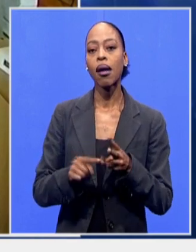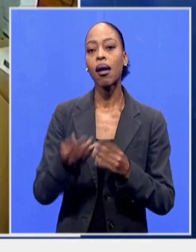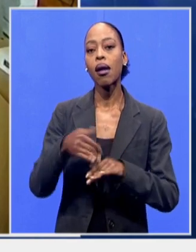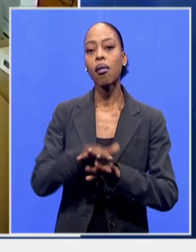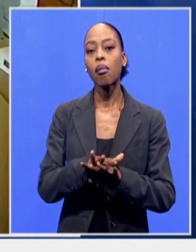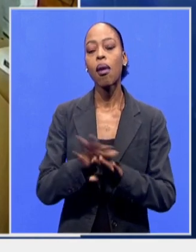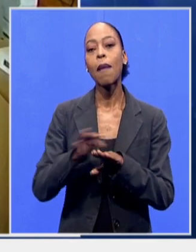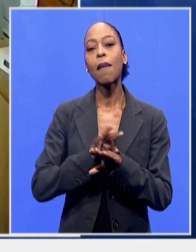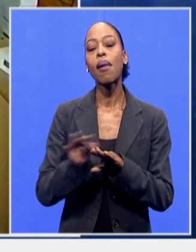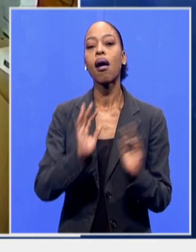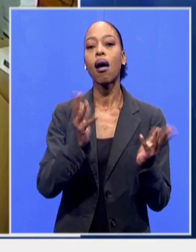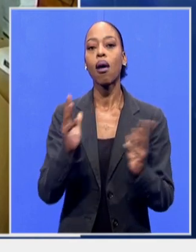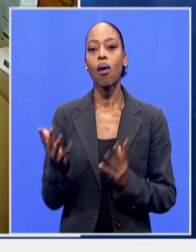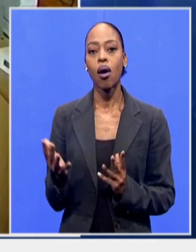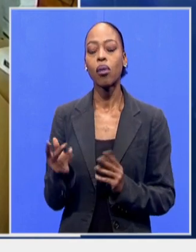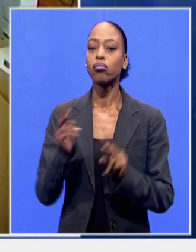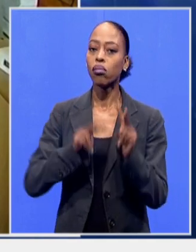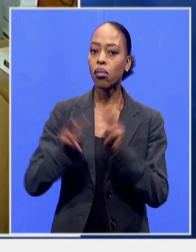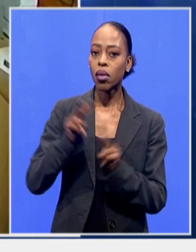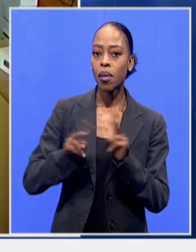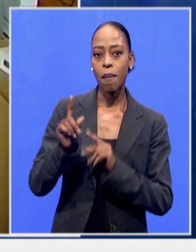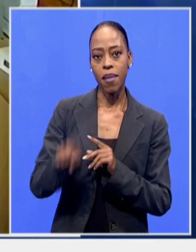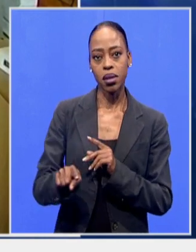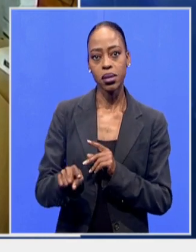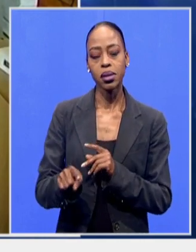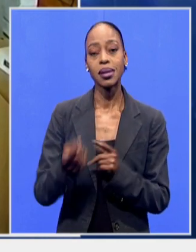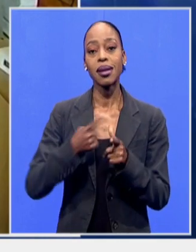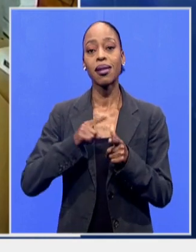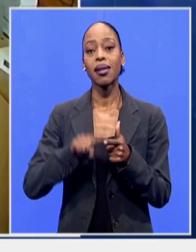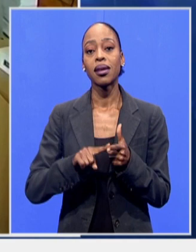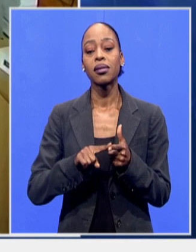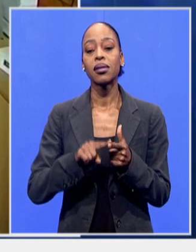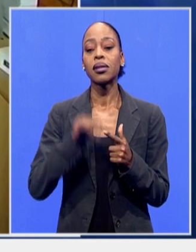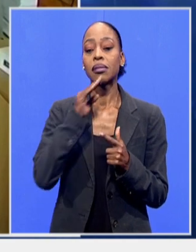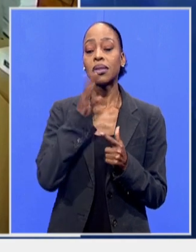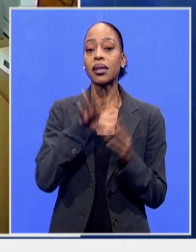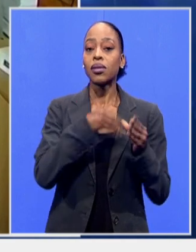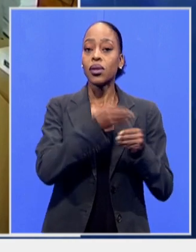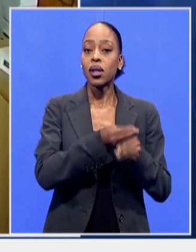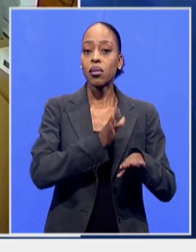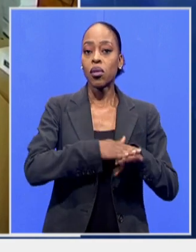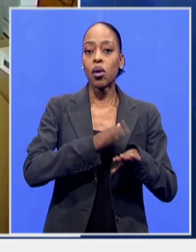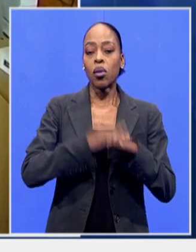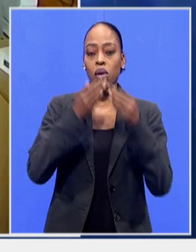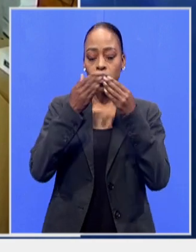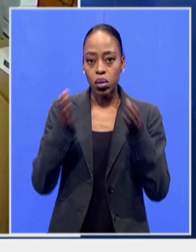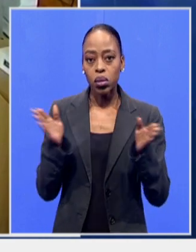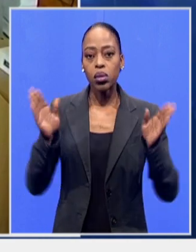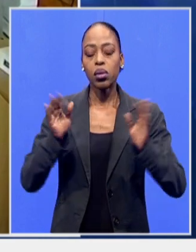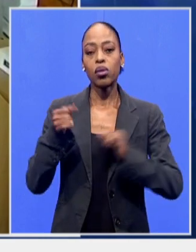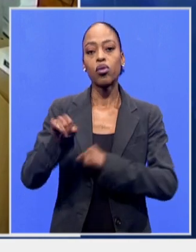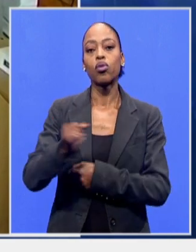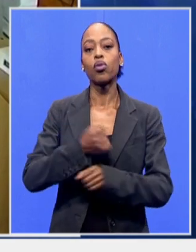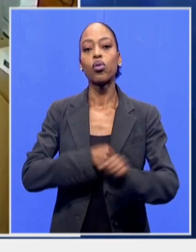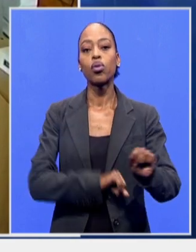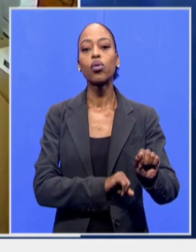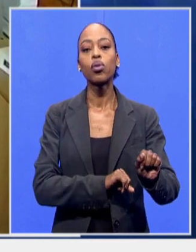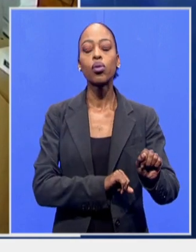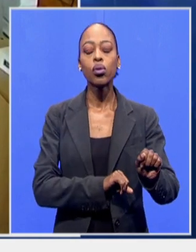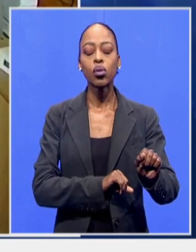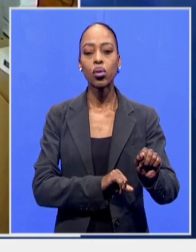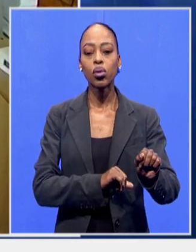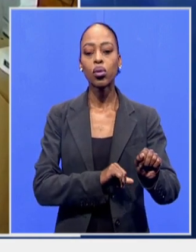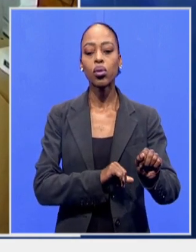those strategic plans, being monitored on those, and forming part of a broader strategic set of